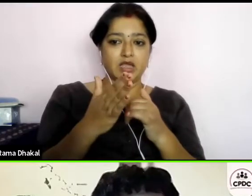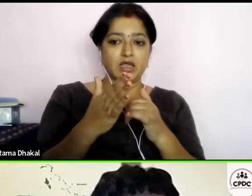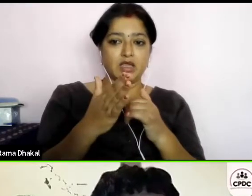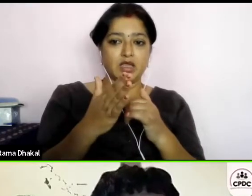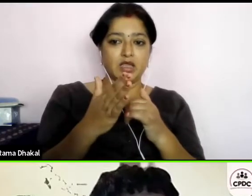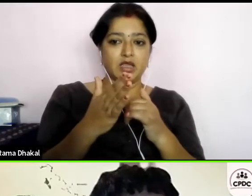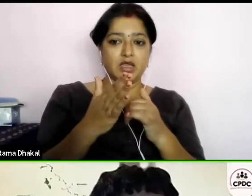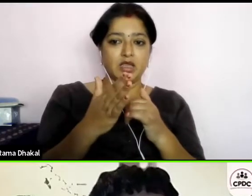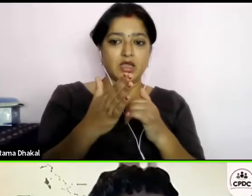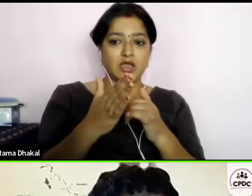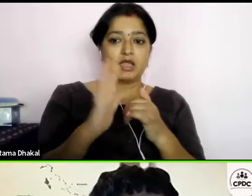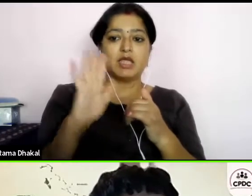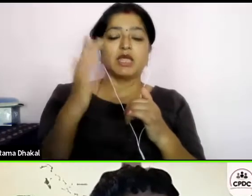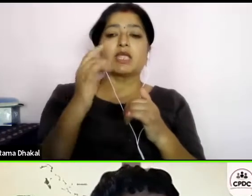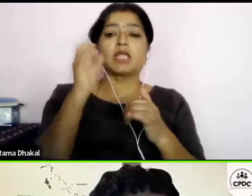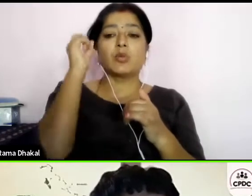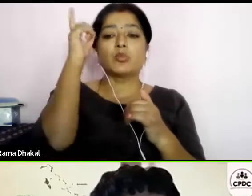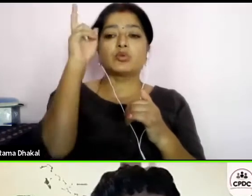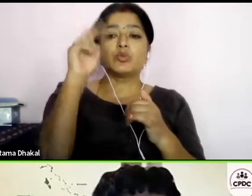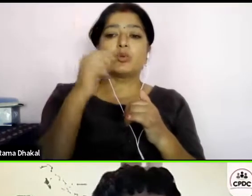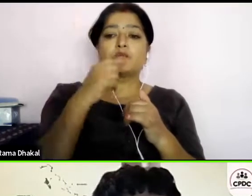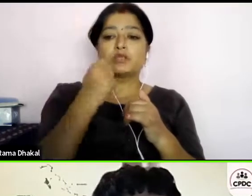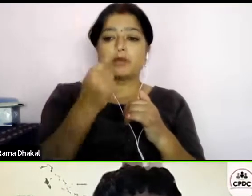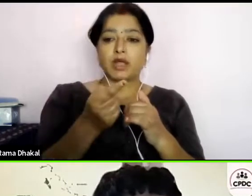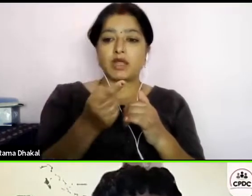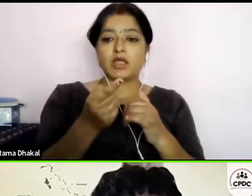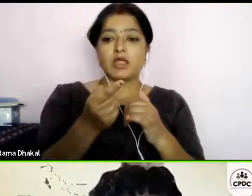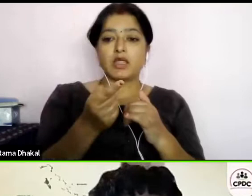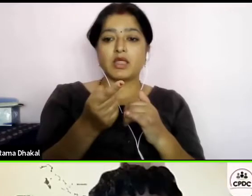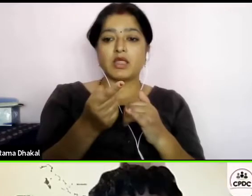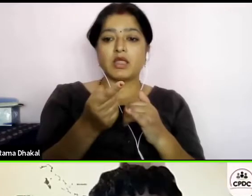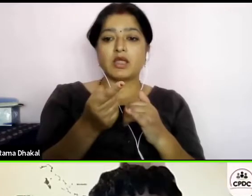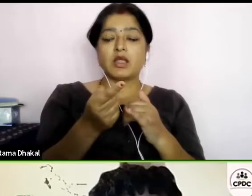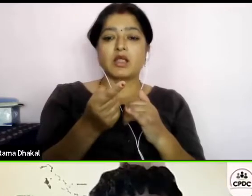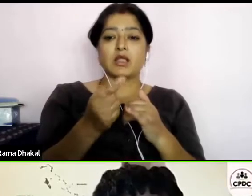who is literally just trying to survive. And I cannot blame them for that.